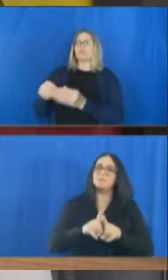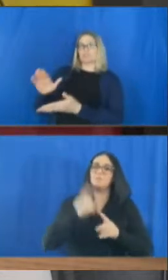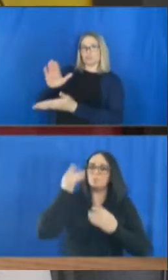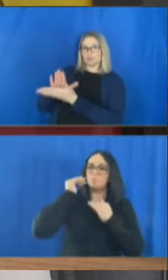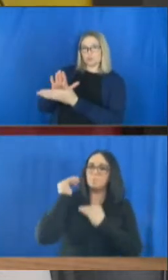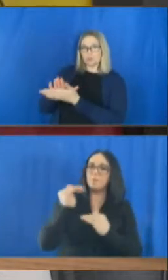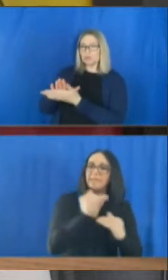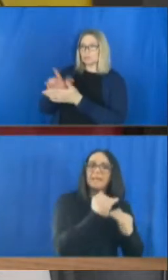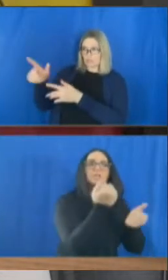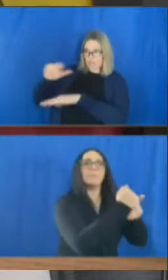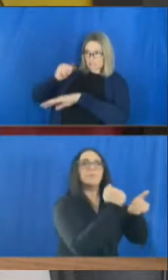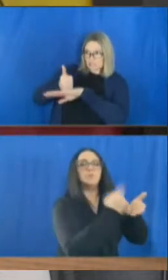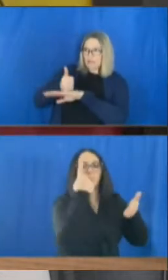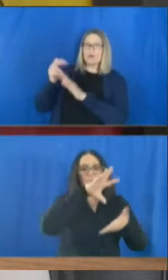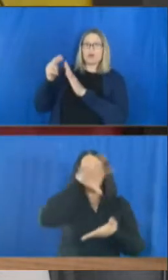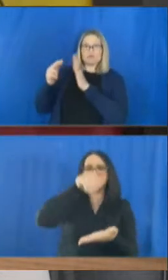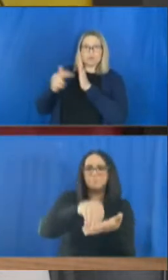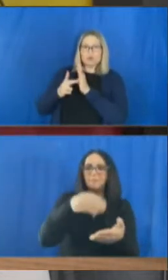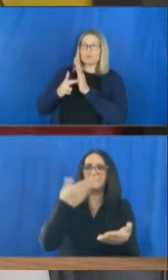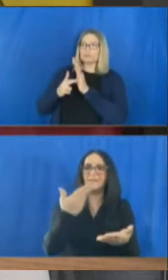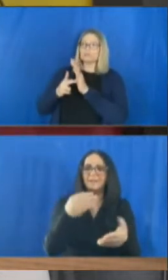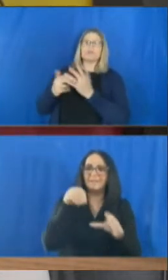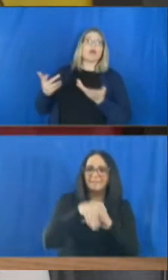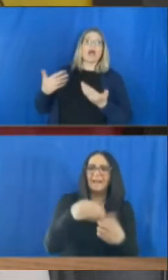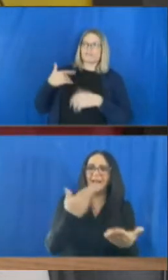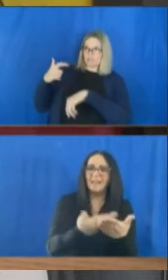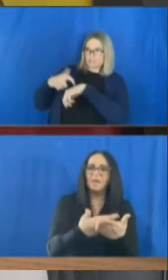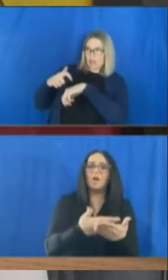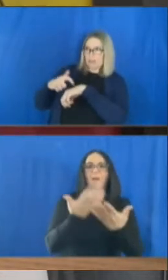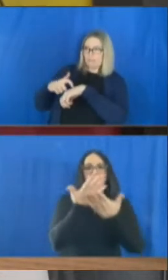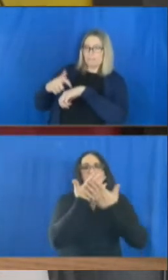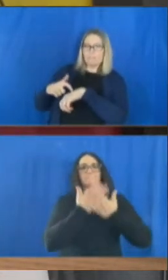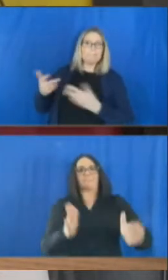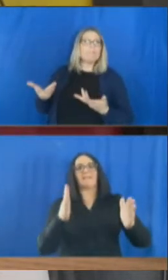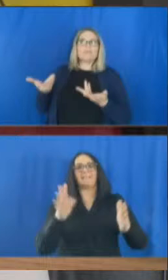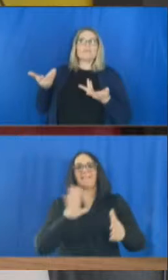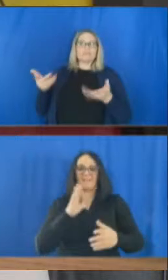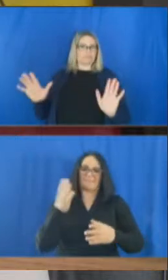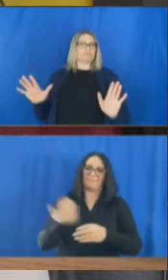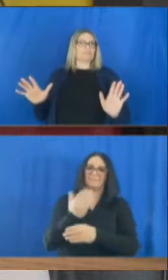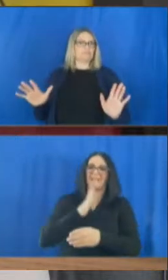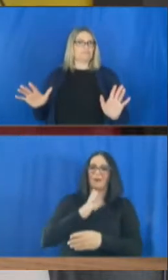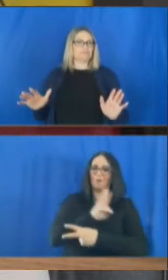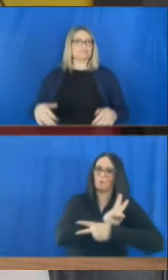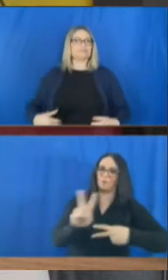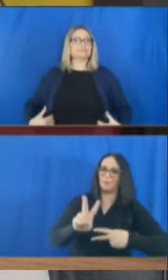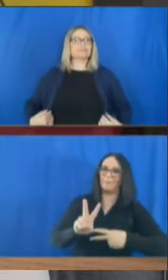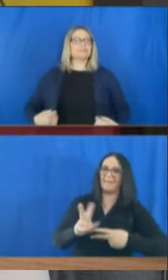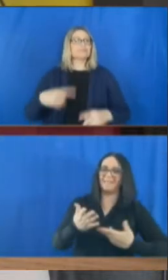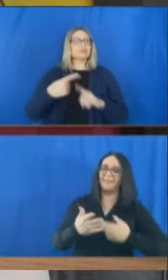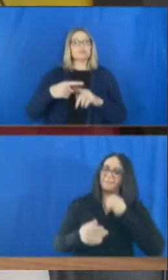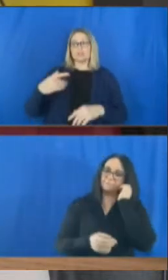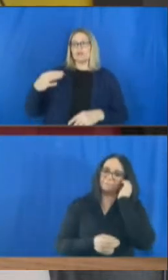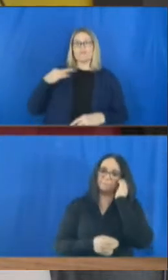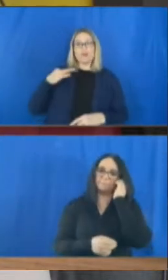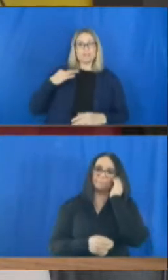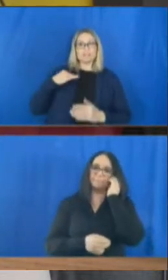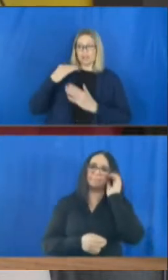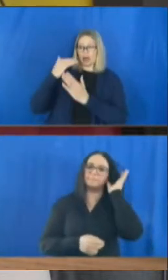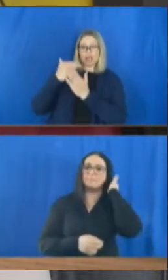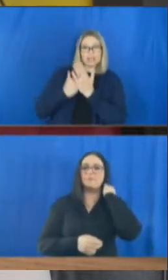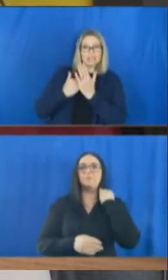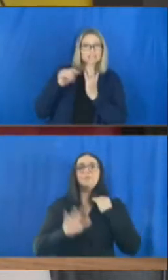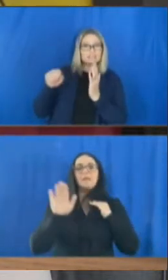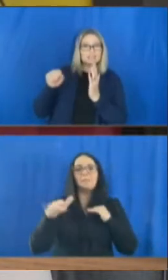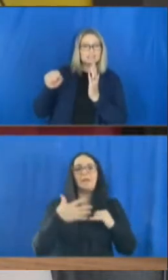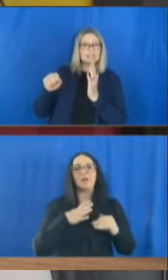offset the demands on the healthcare system in terms of healthcare workers being out for COVID reasons. So we've